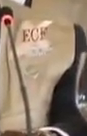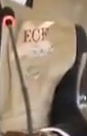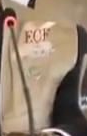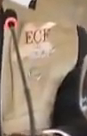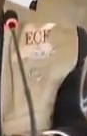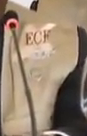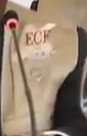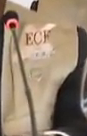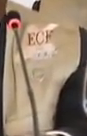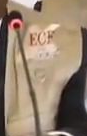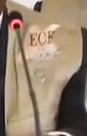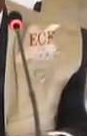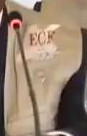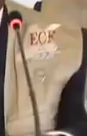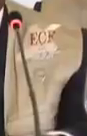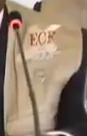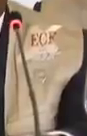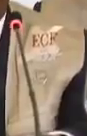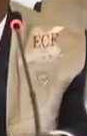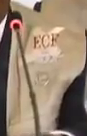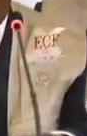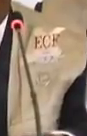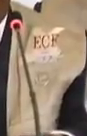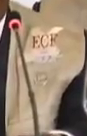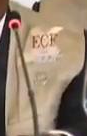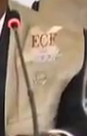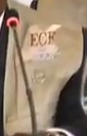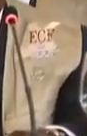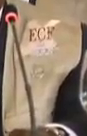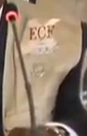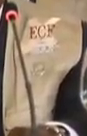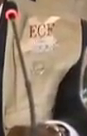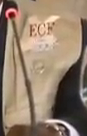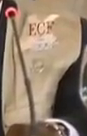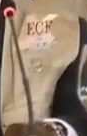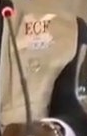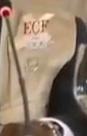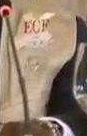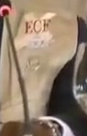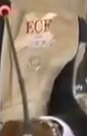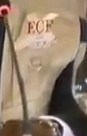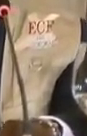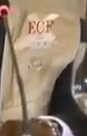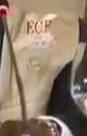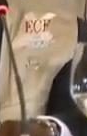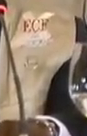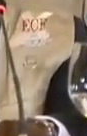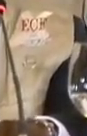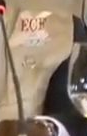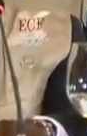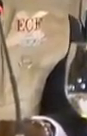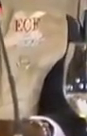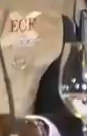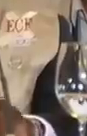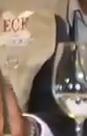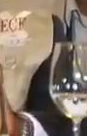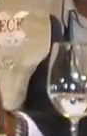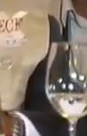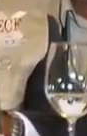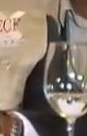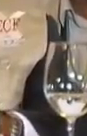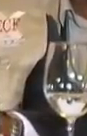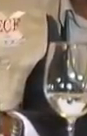the issue of voter education. It's the issue of voter education.